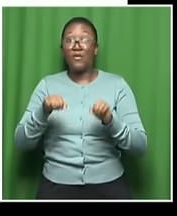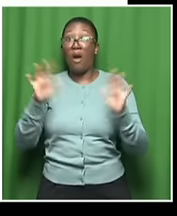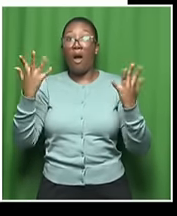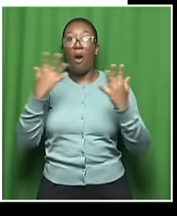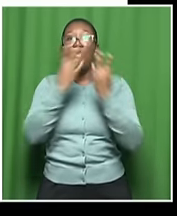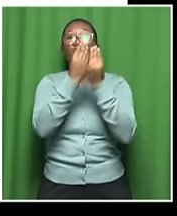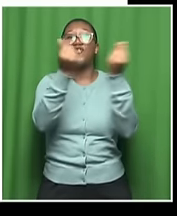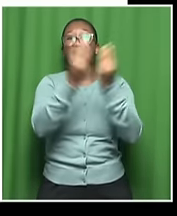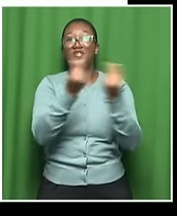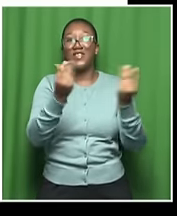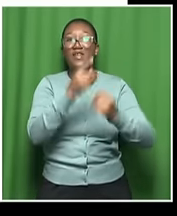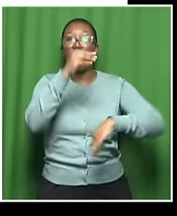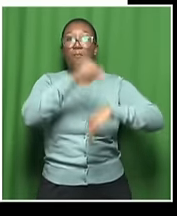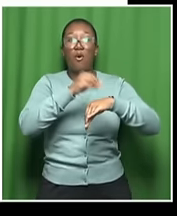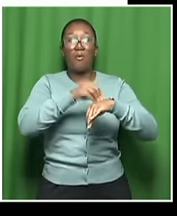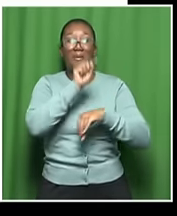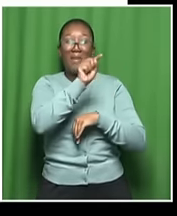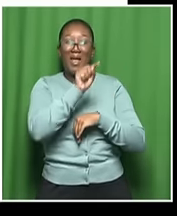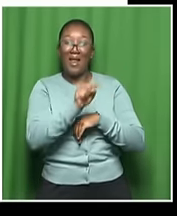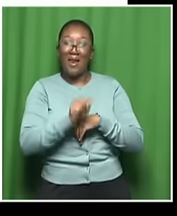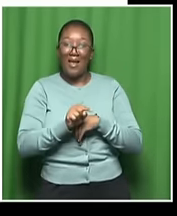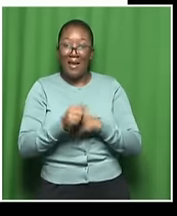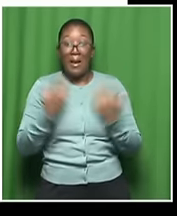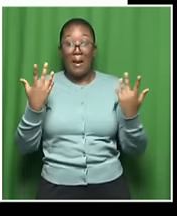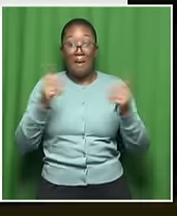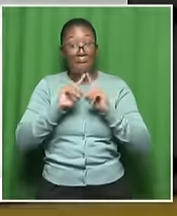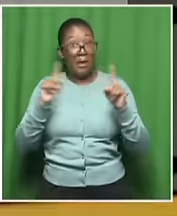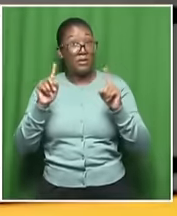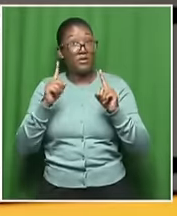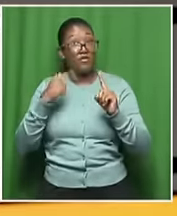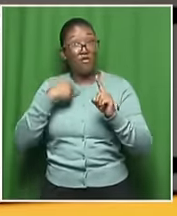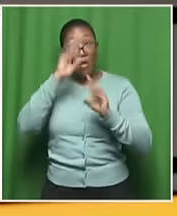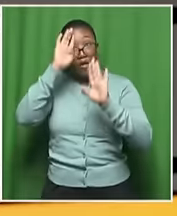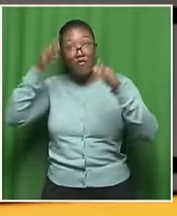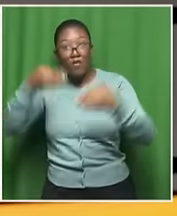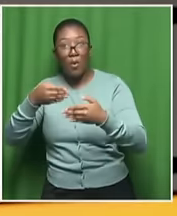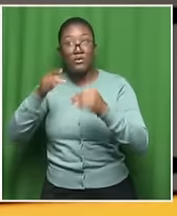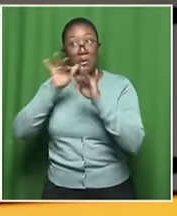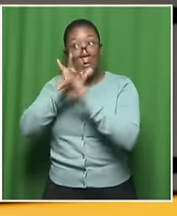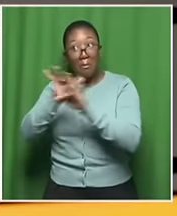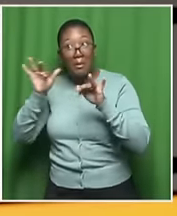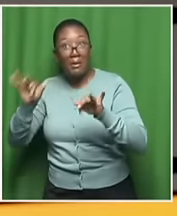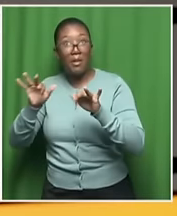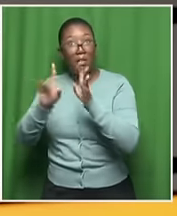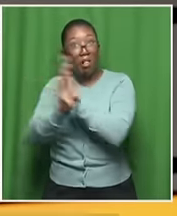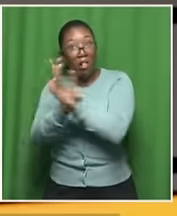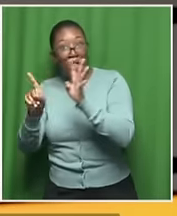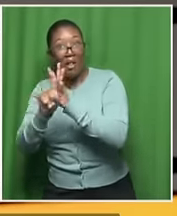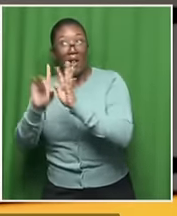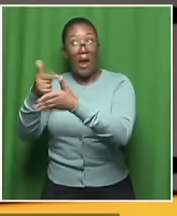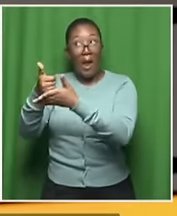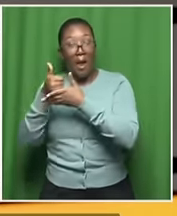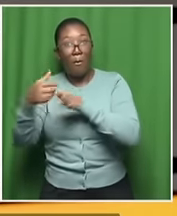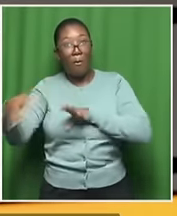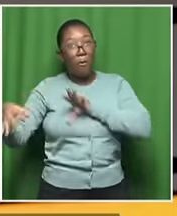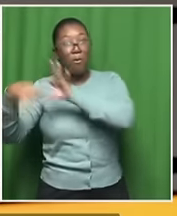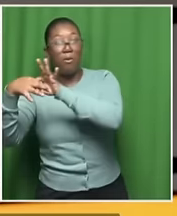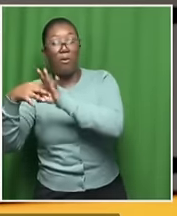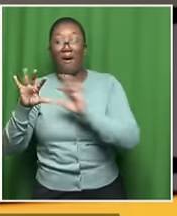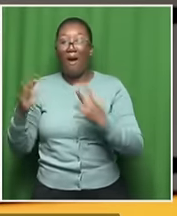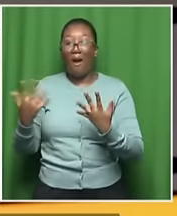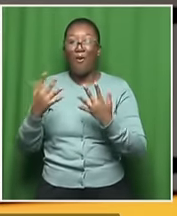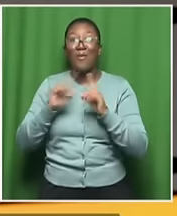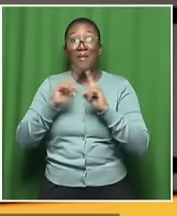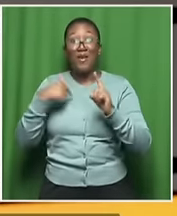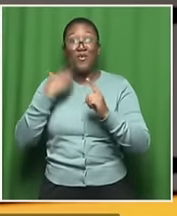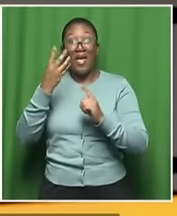it. But part of that, if it is about the hearts of the people, we say in the end, we can have whatever plans to